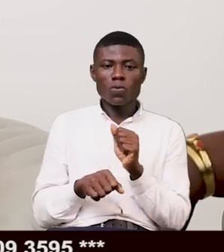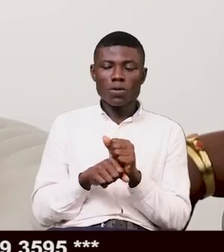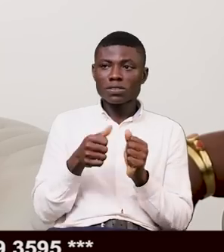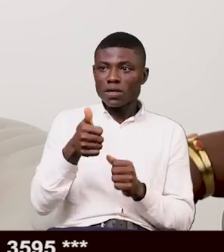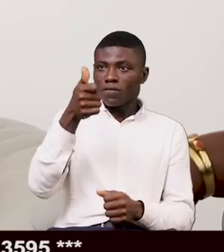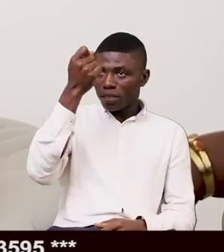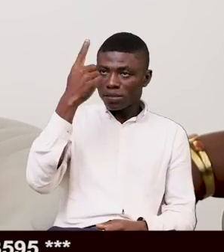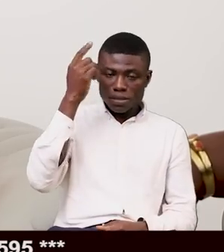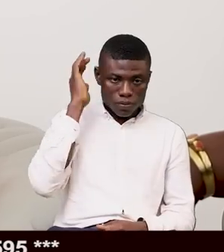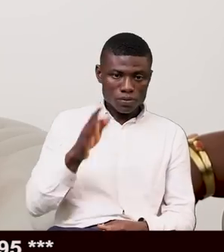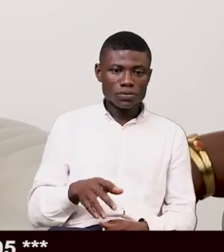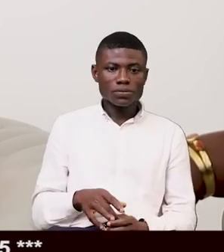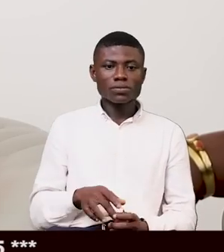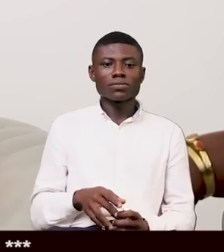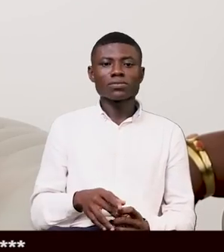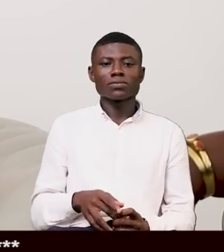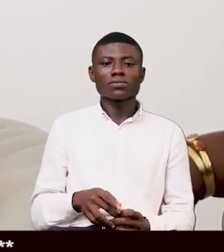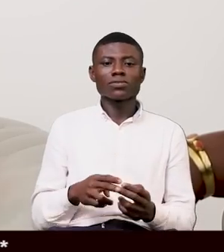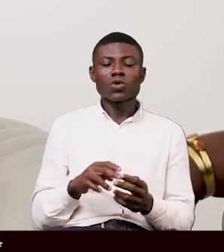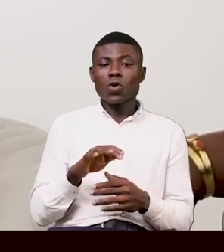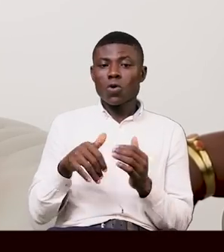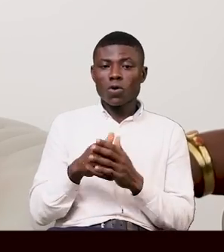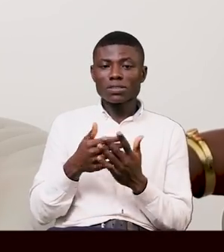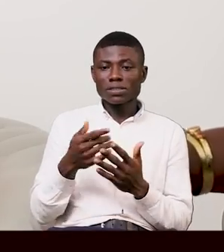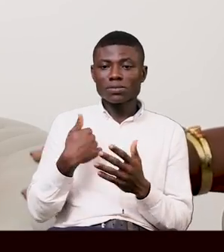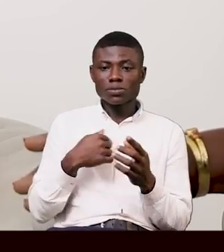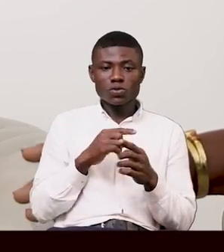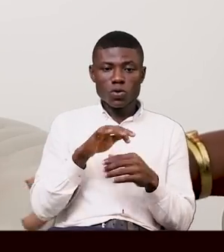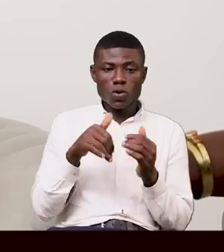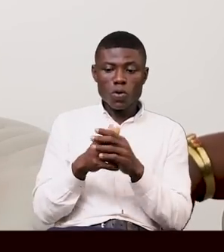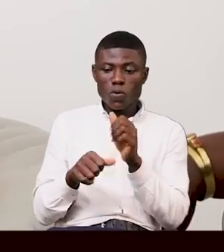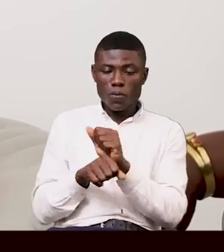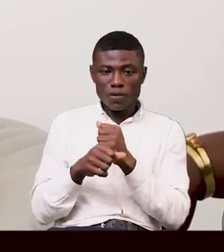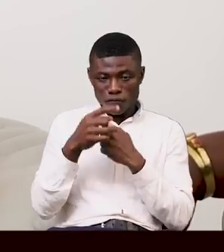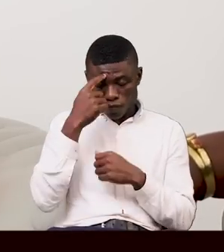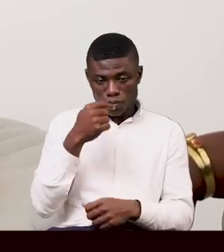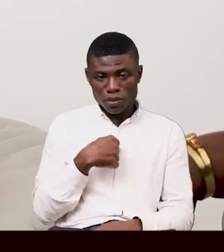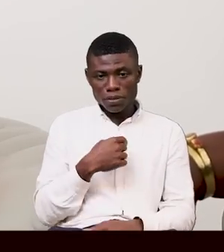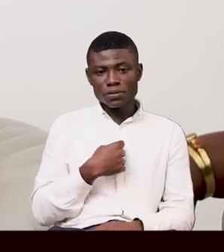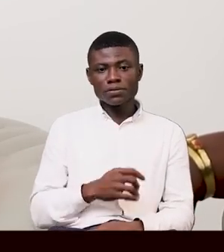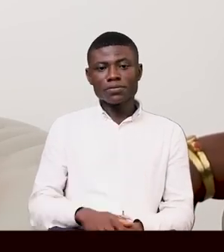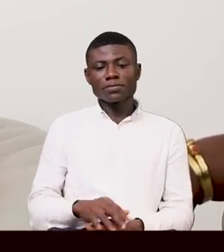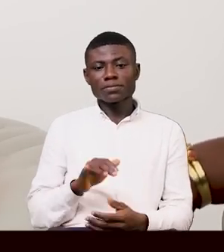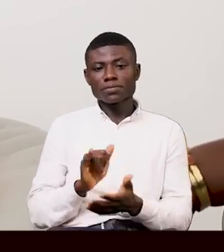ohu. Okay. Ha, who which he said, the me, you know, ye, Juma. Ha.